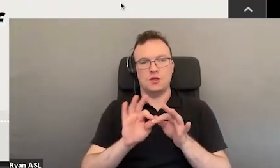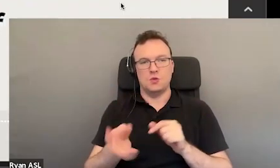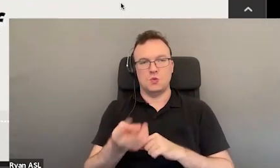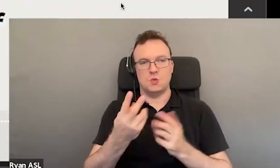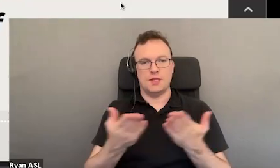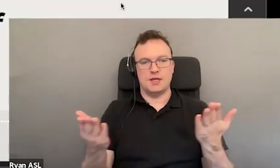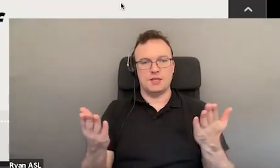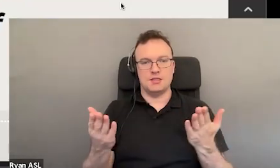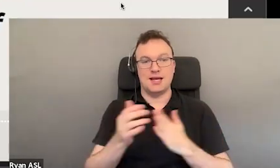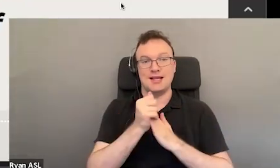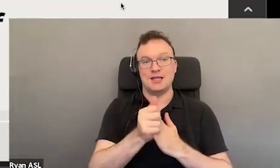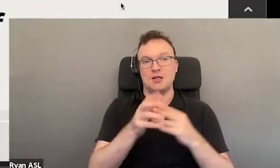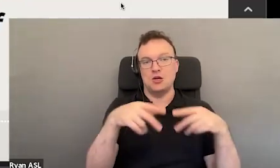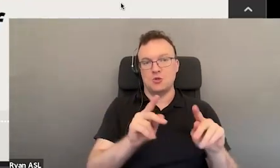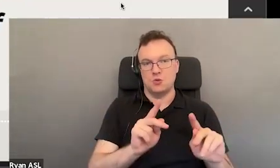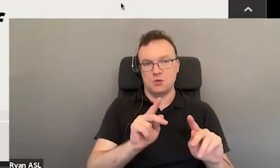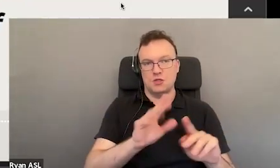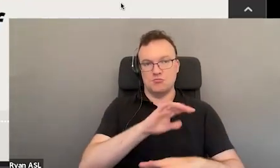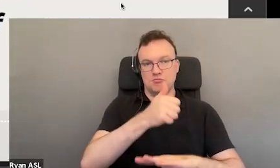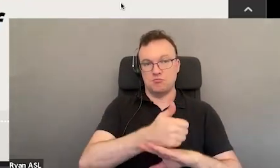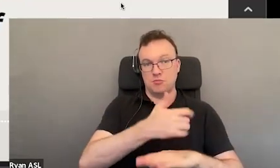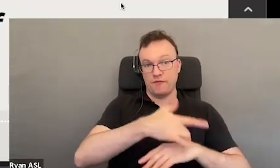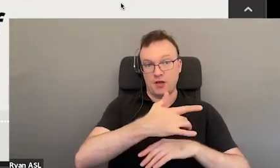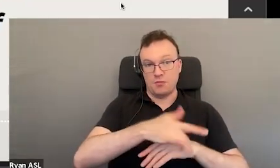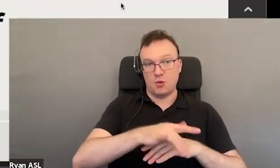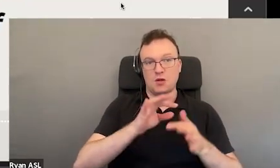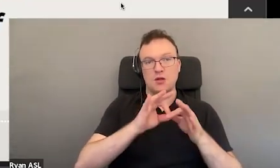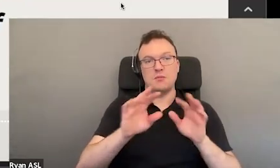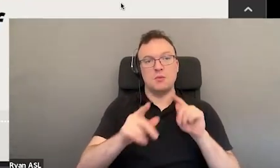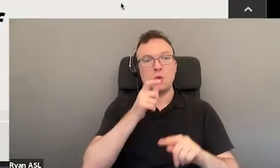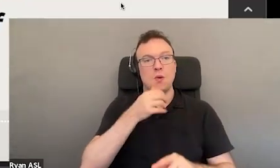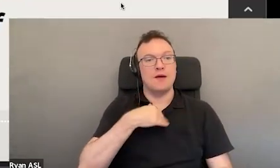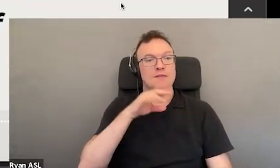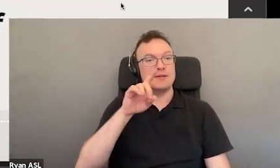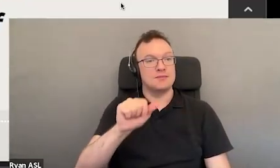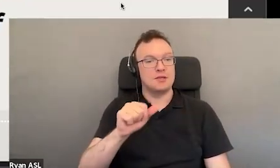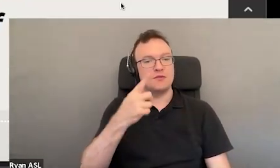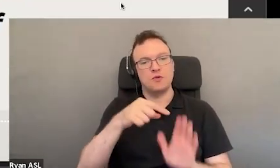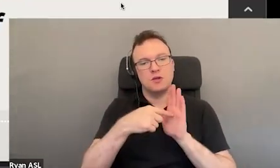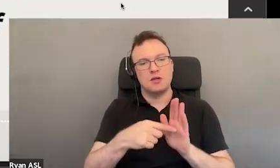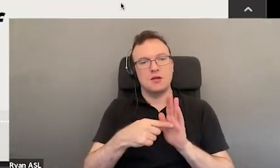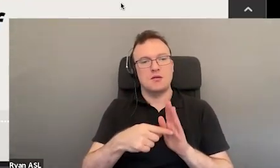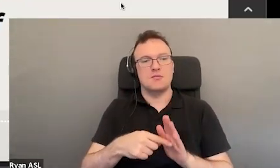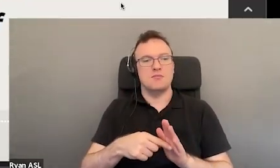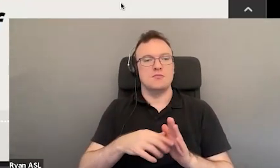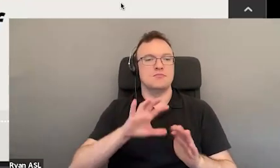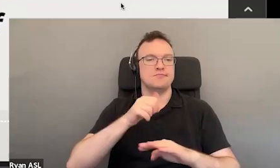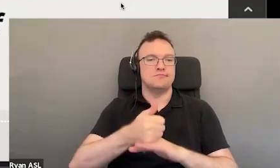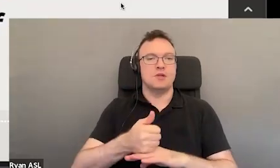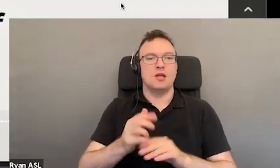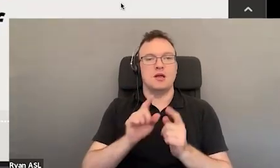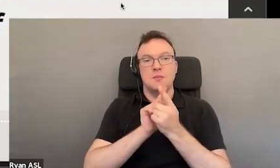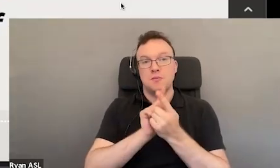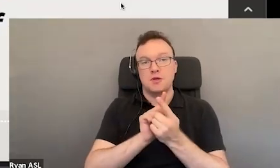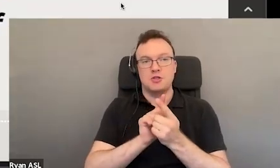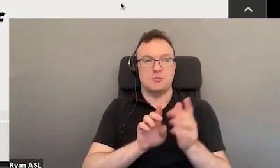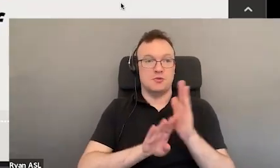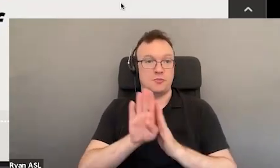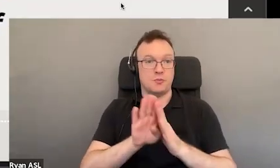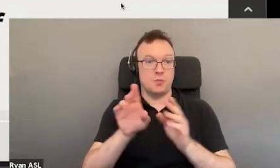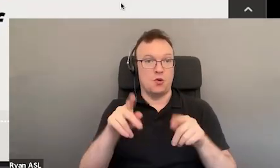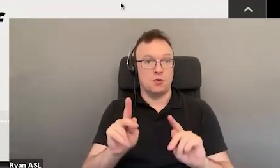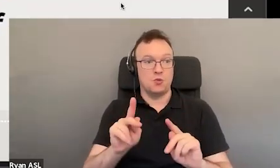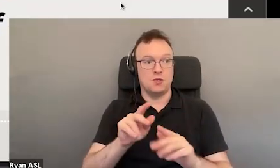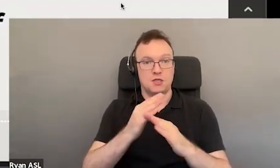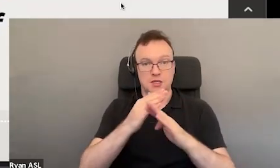things: making leadership opportunities available to people with disabilities, such as by making mentorship and development